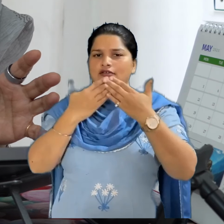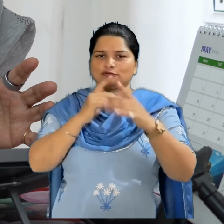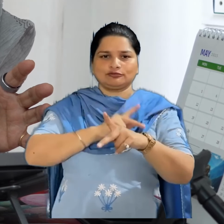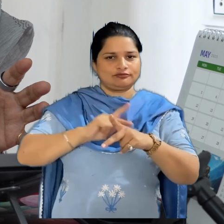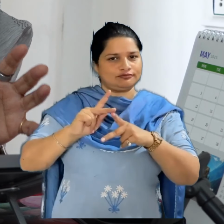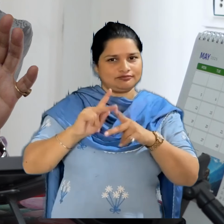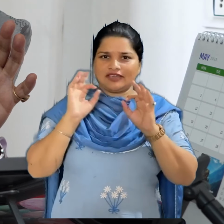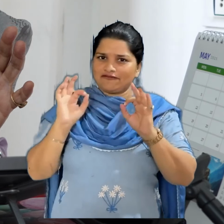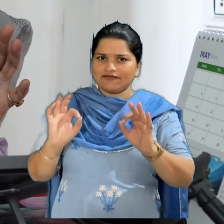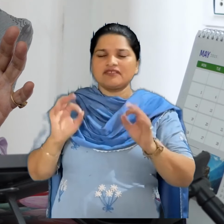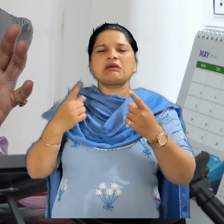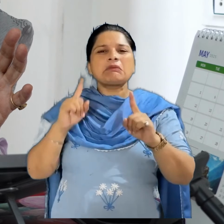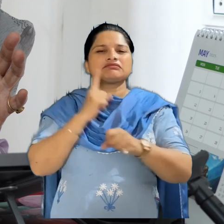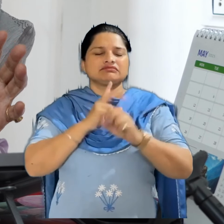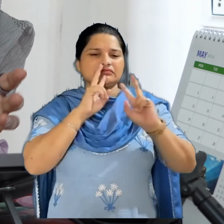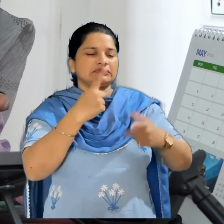sign language.